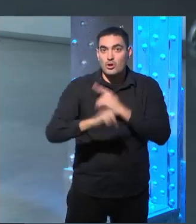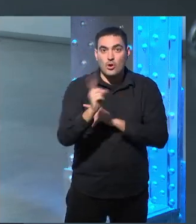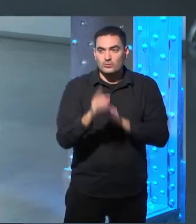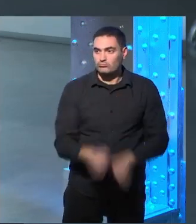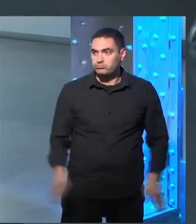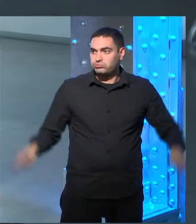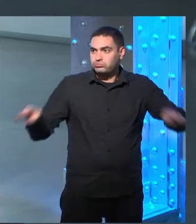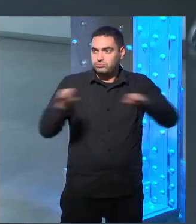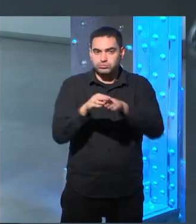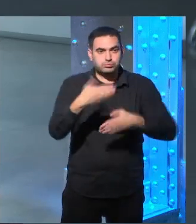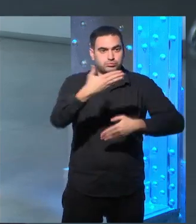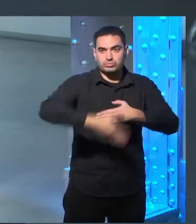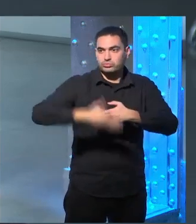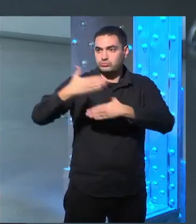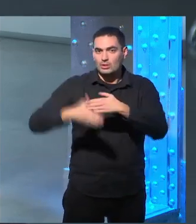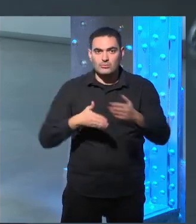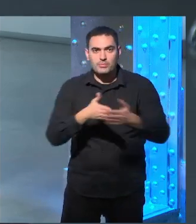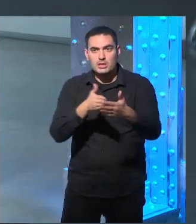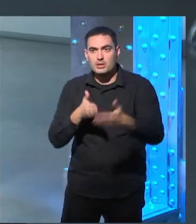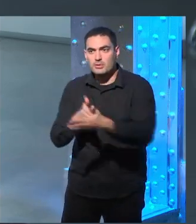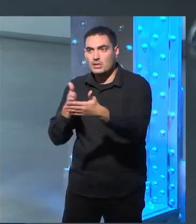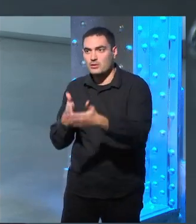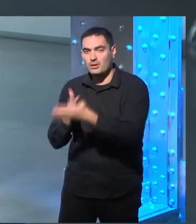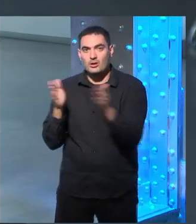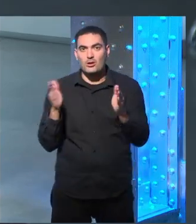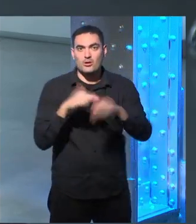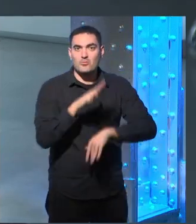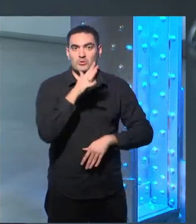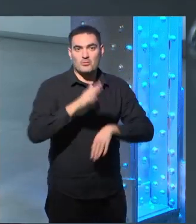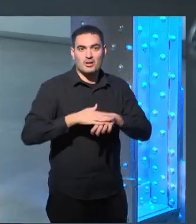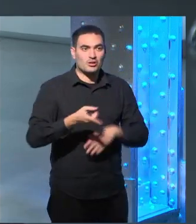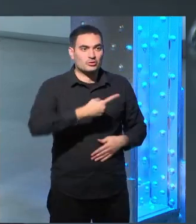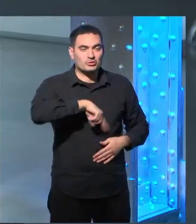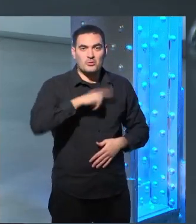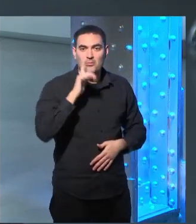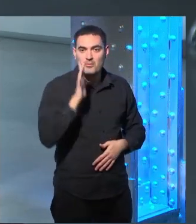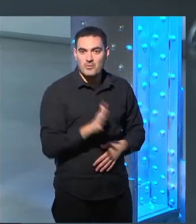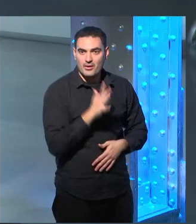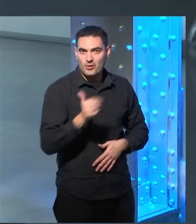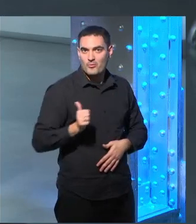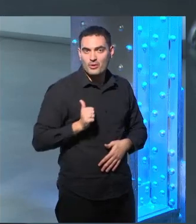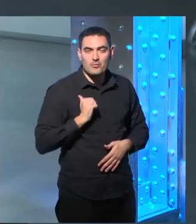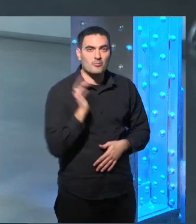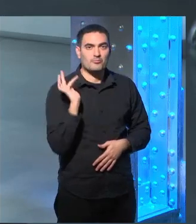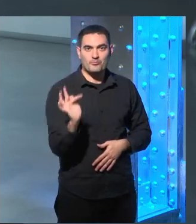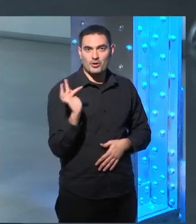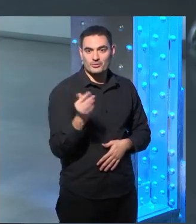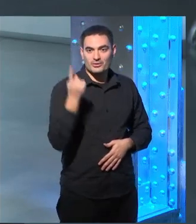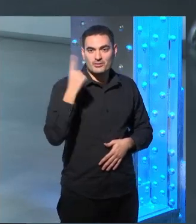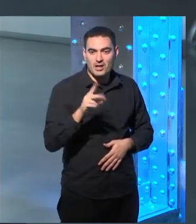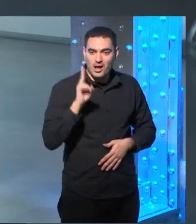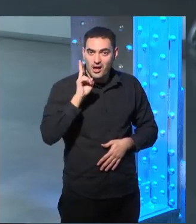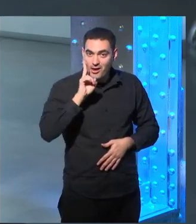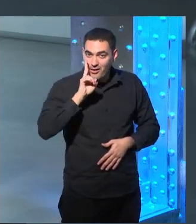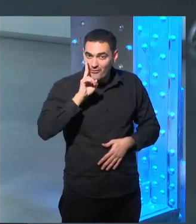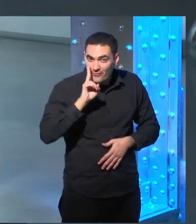as any other person. Without disabilities, they will have no limitations and they will be able to perform the same job. For us, I think that it is a